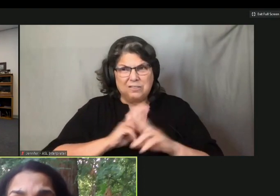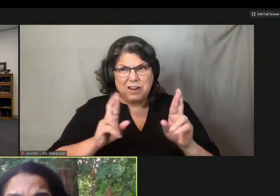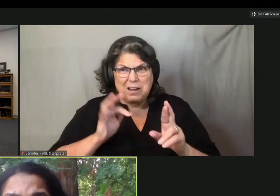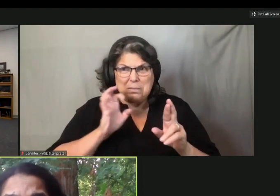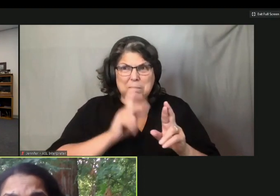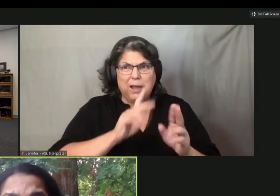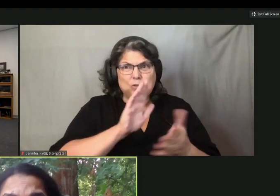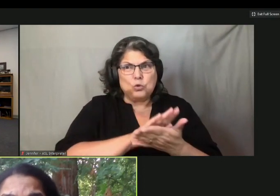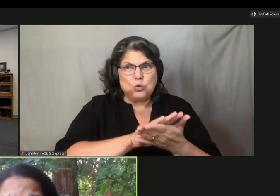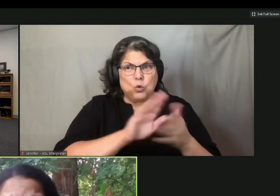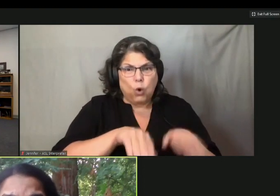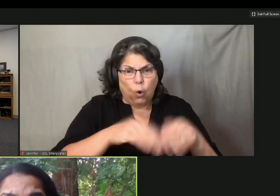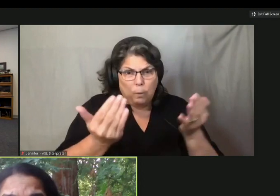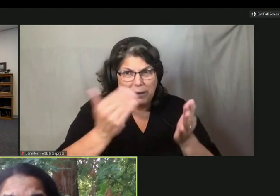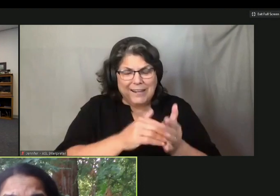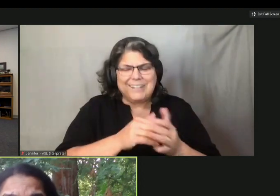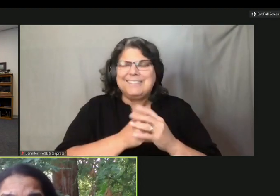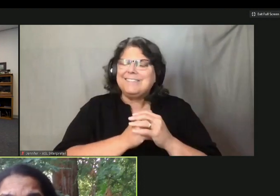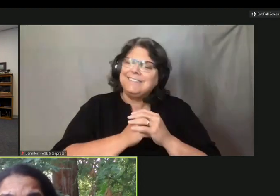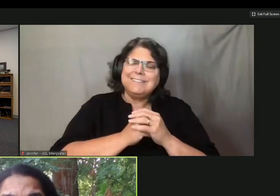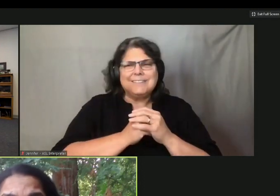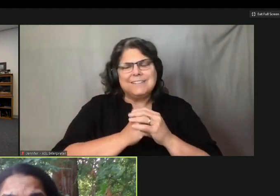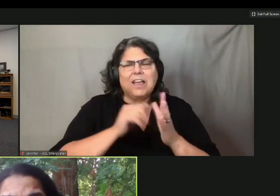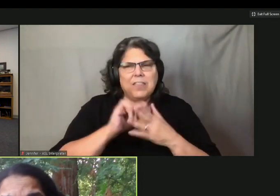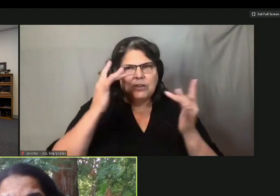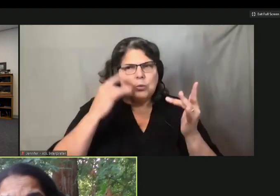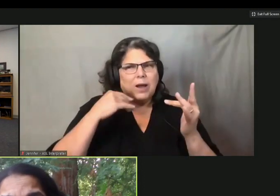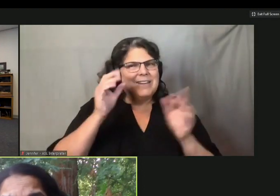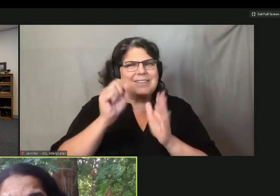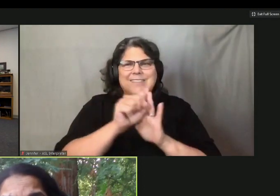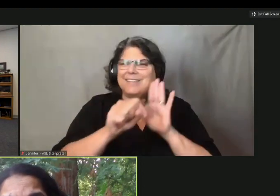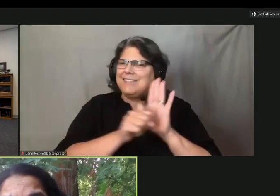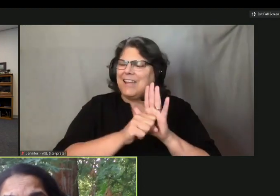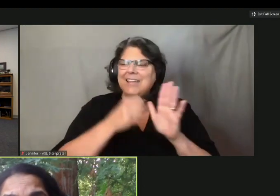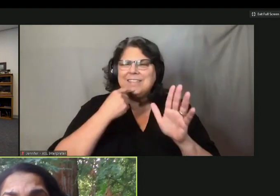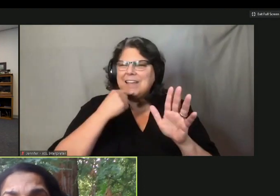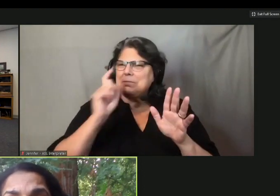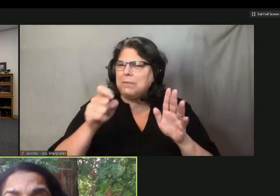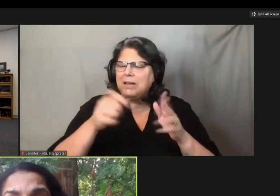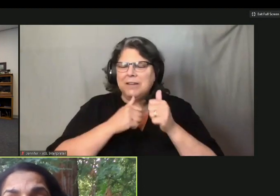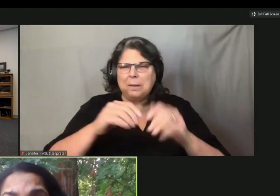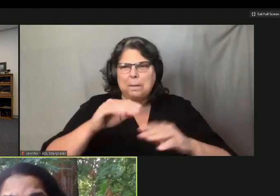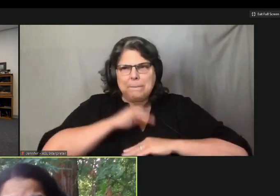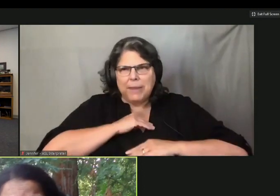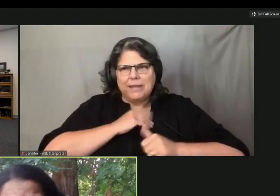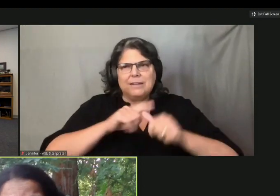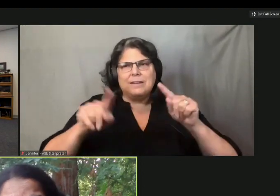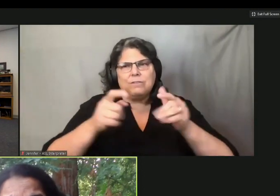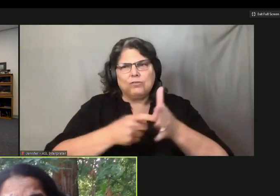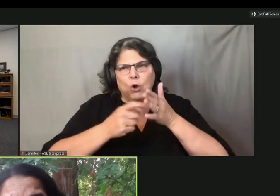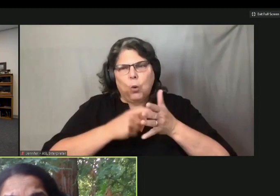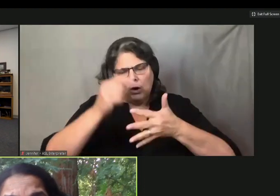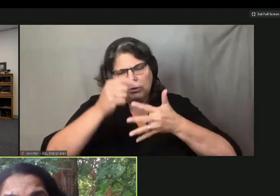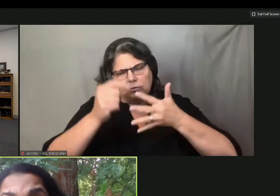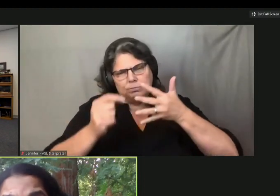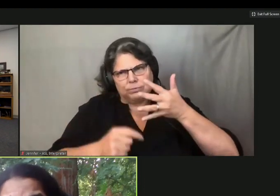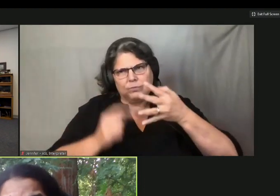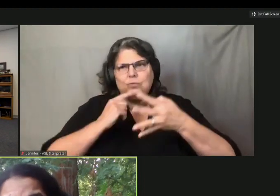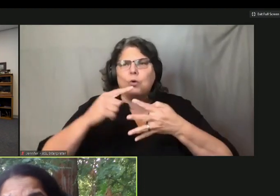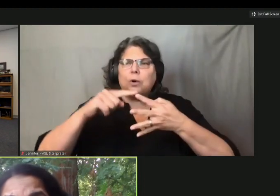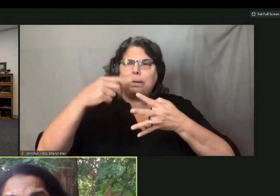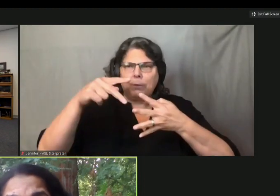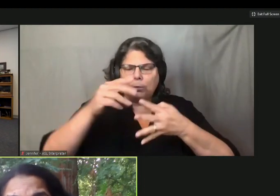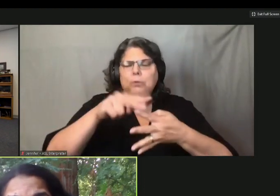which is why I think the state has this tiered system. It may be harder to